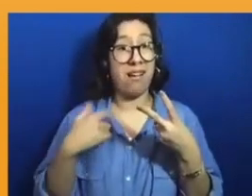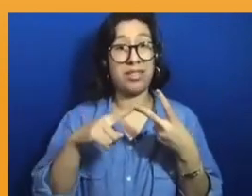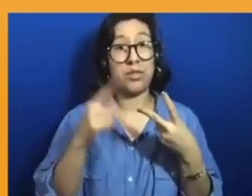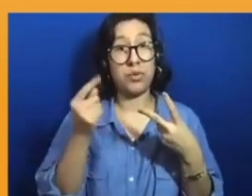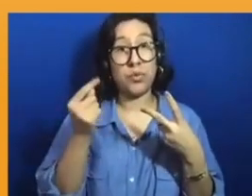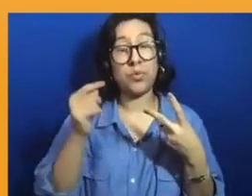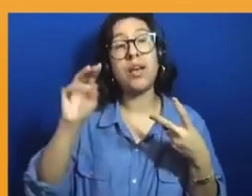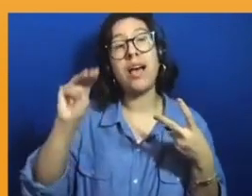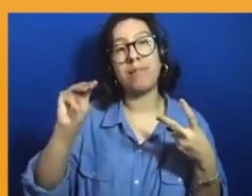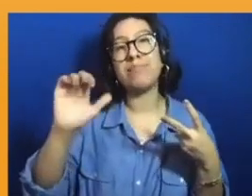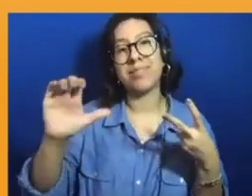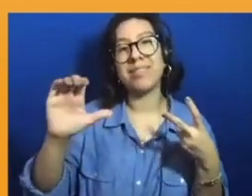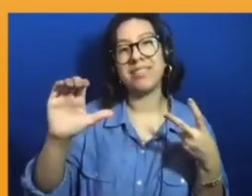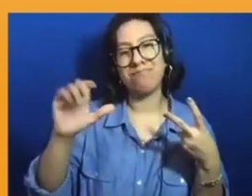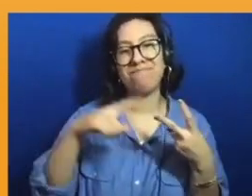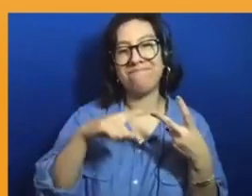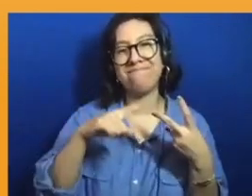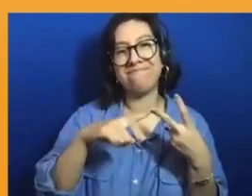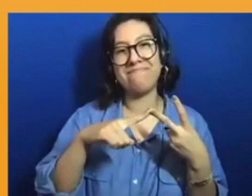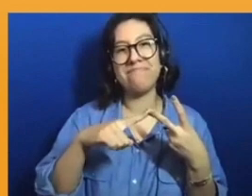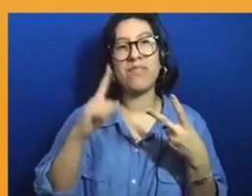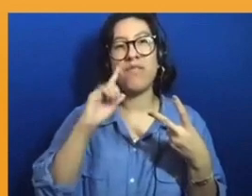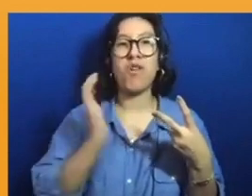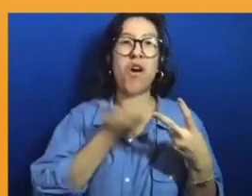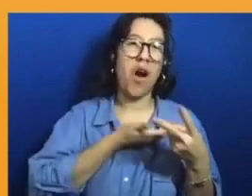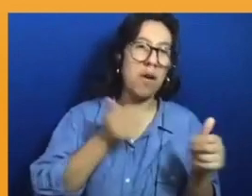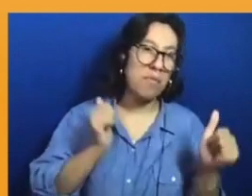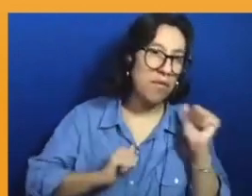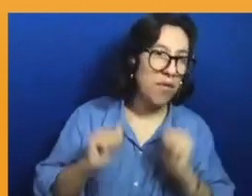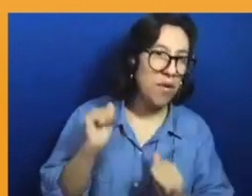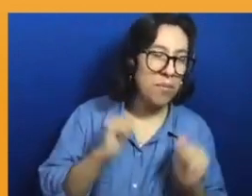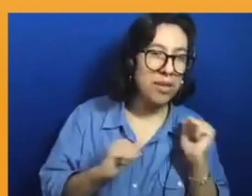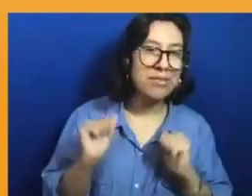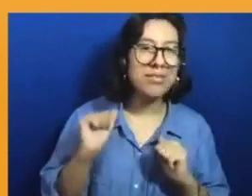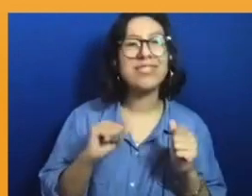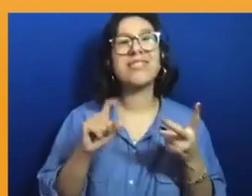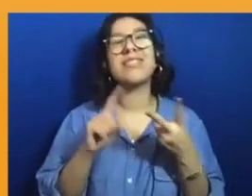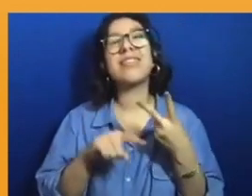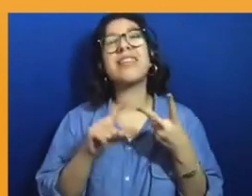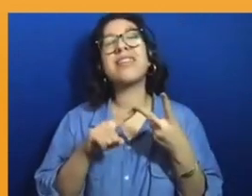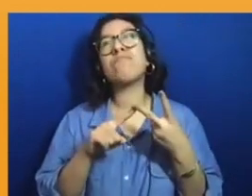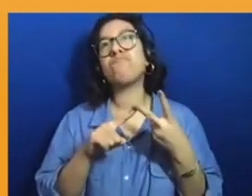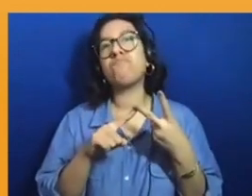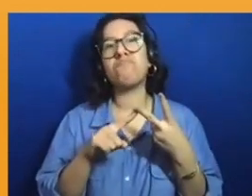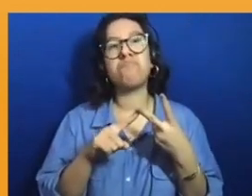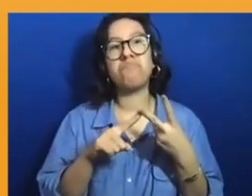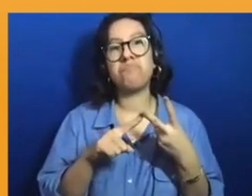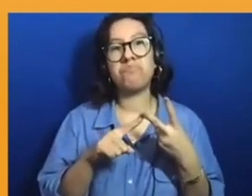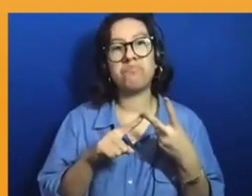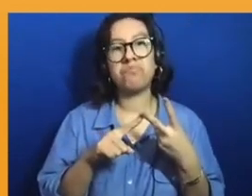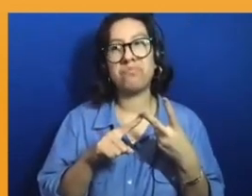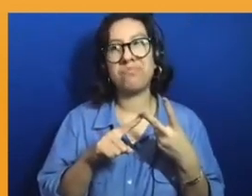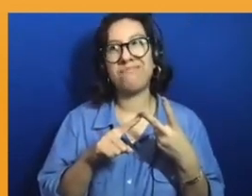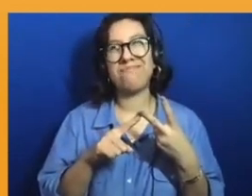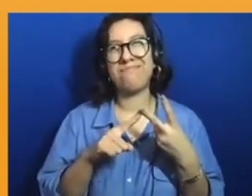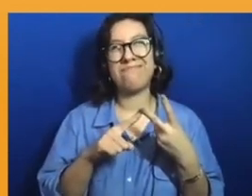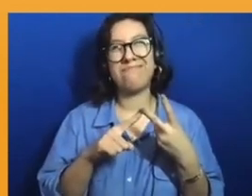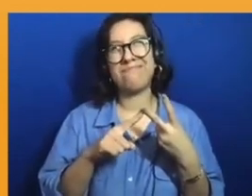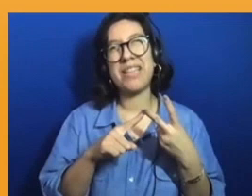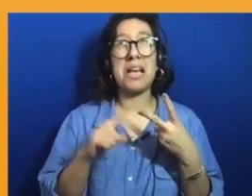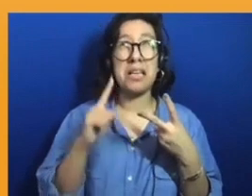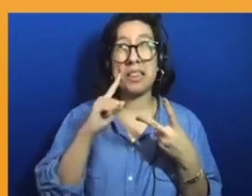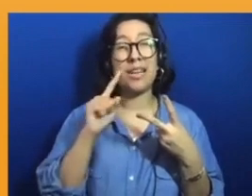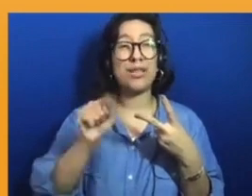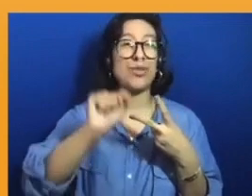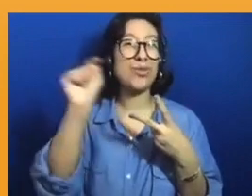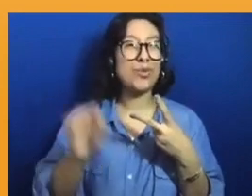MC for our performance, and he's been doing that for at Tucson